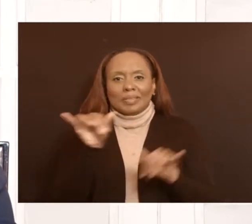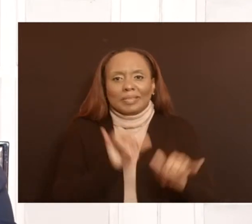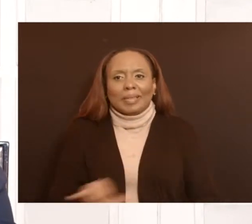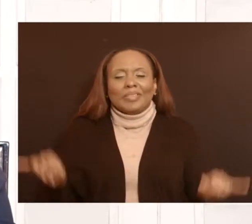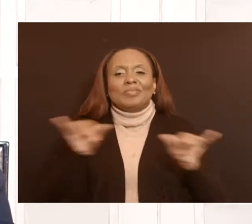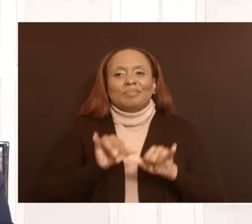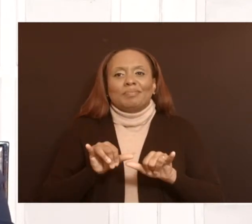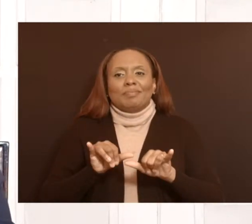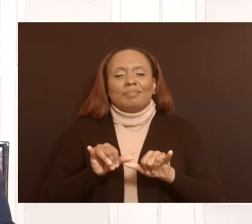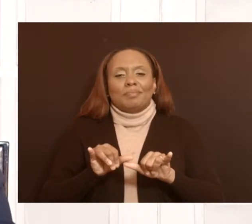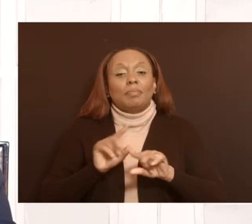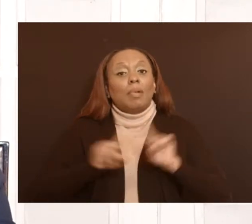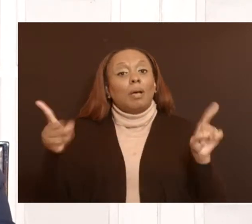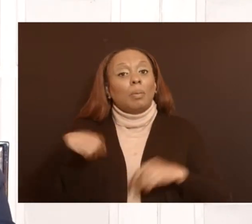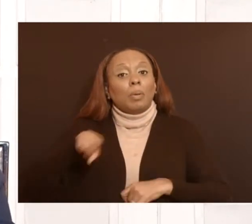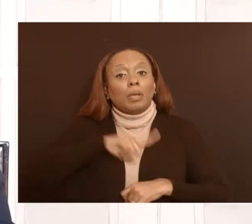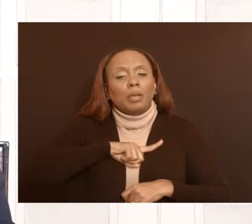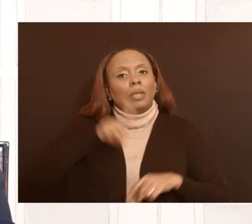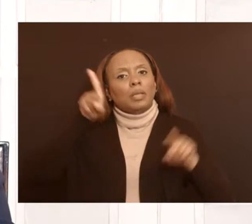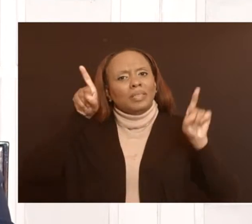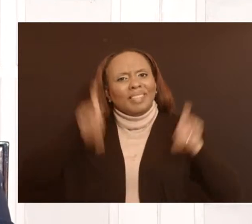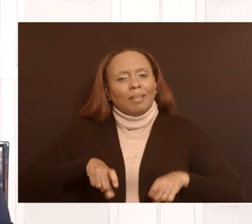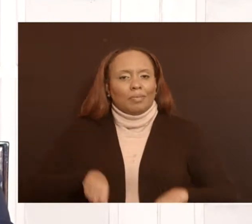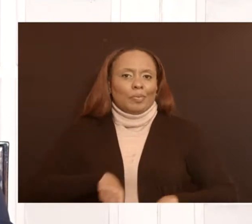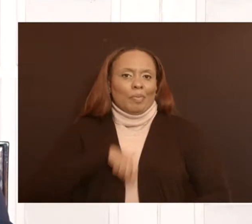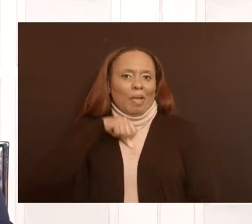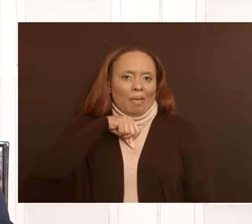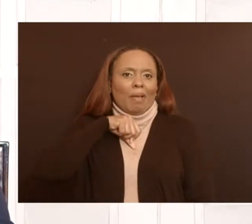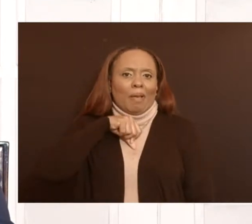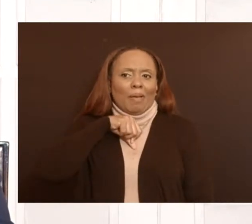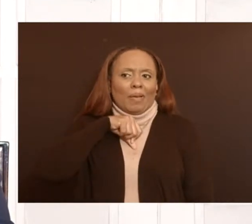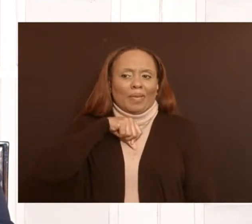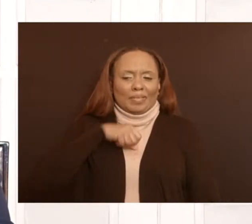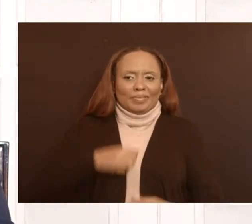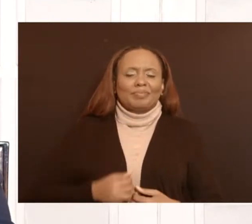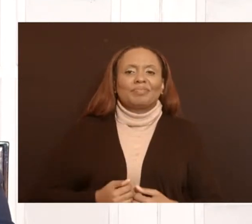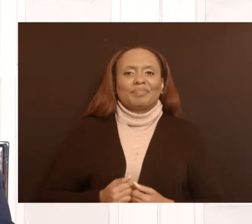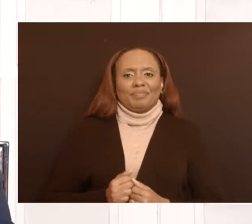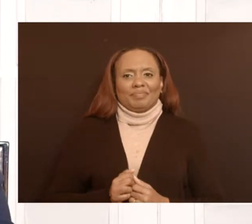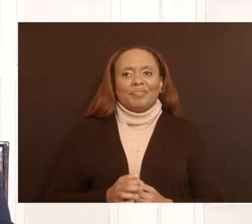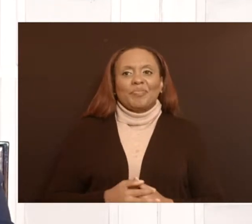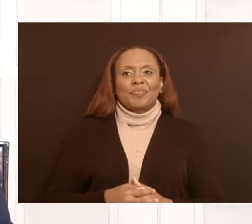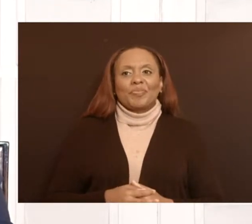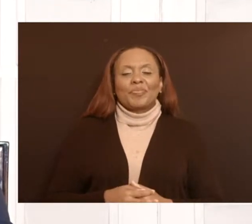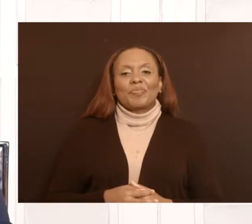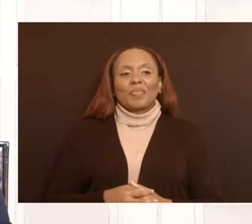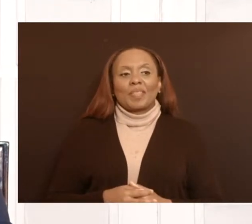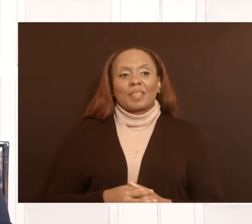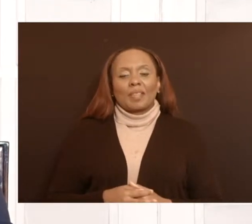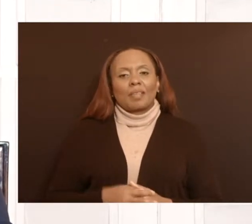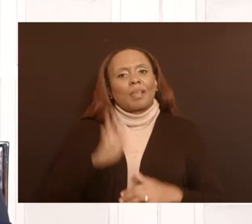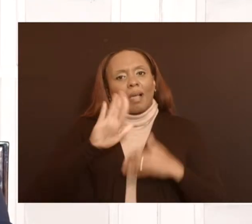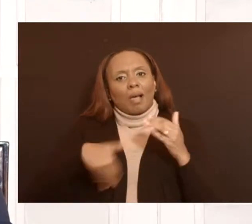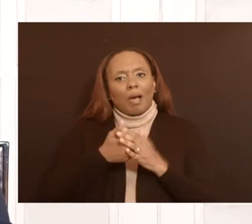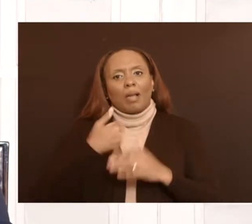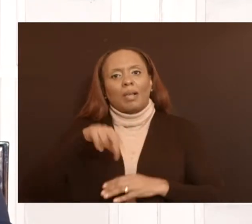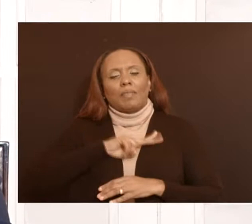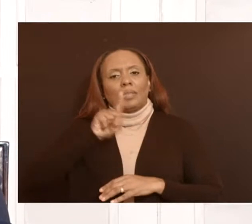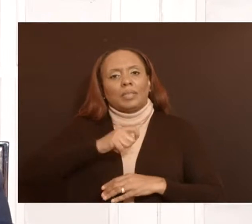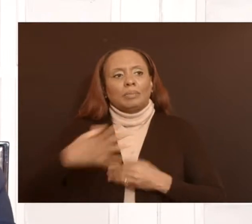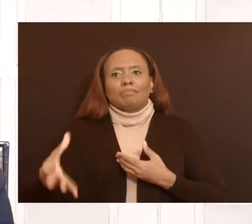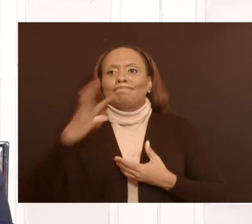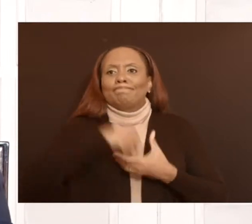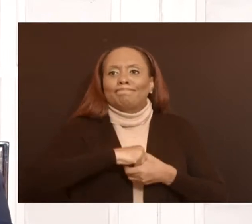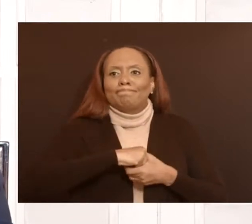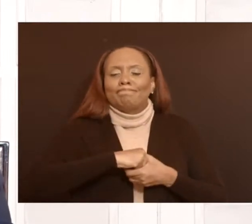We need to be proud of that. But to remain in that position, it depends on all of us in country. Every single Barbadian,